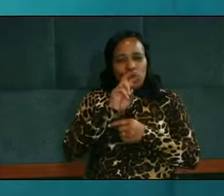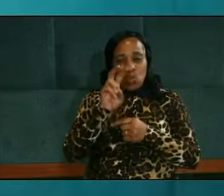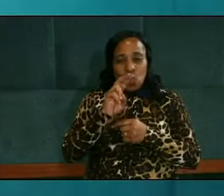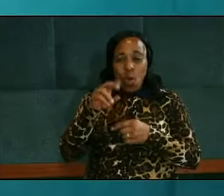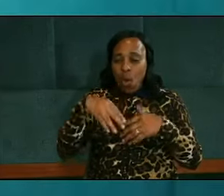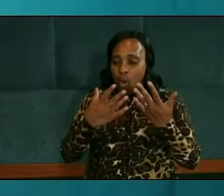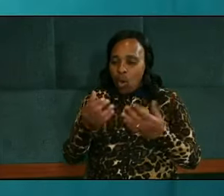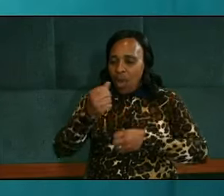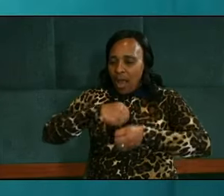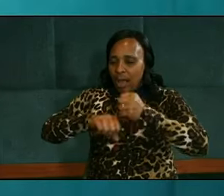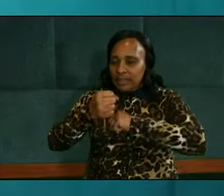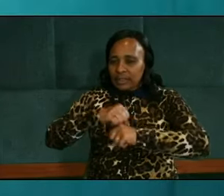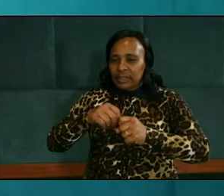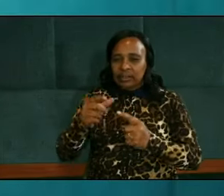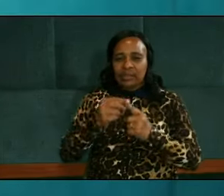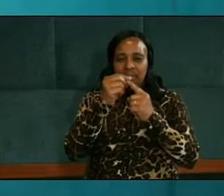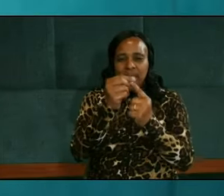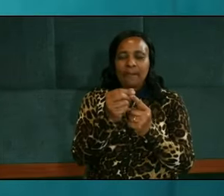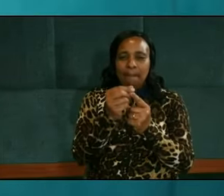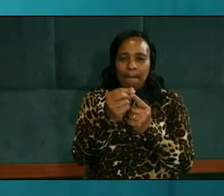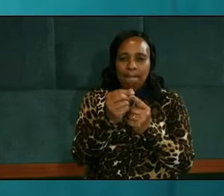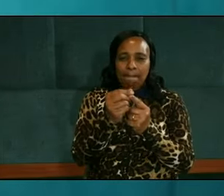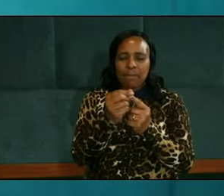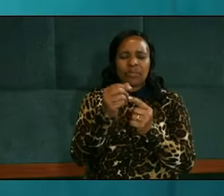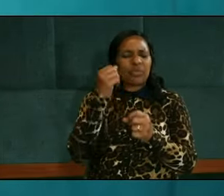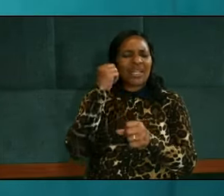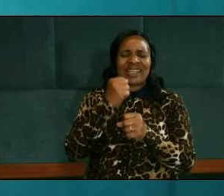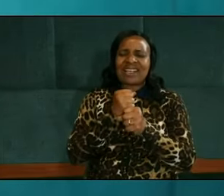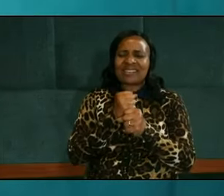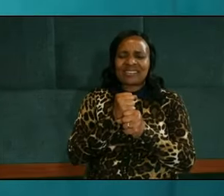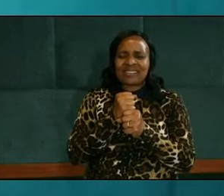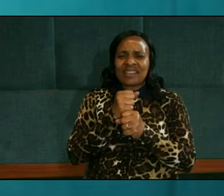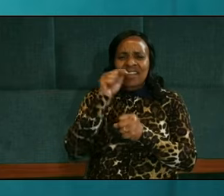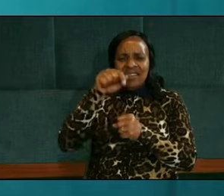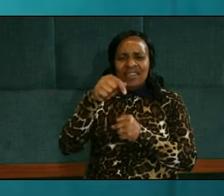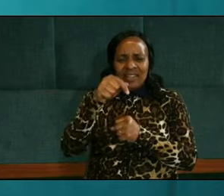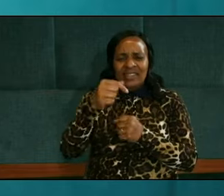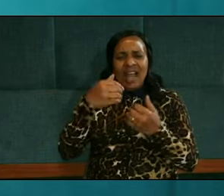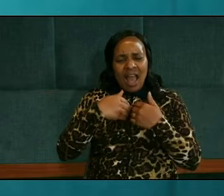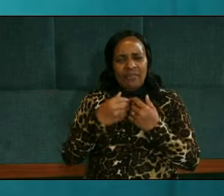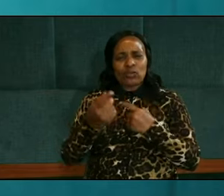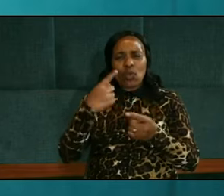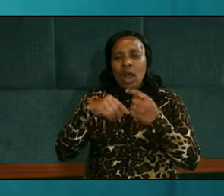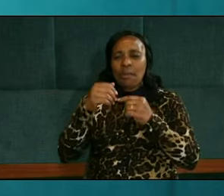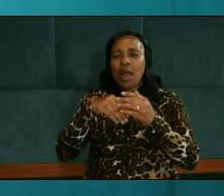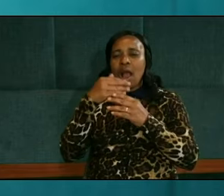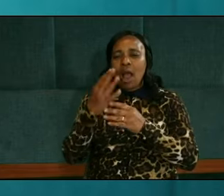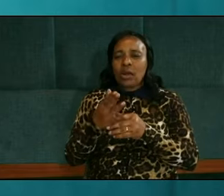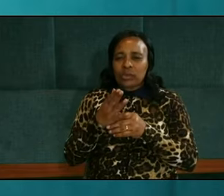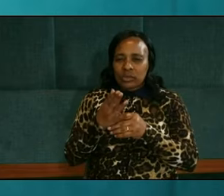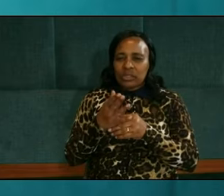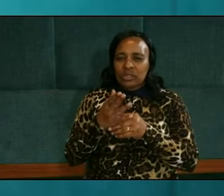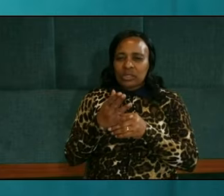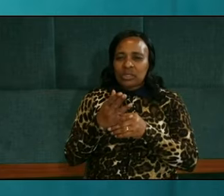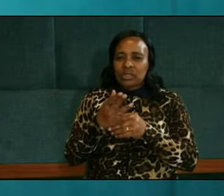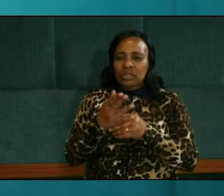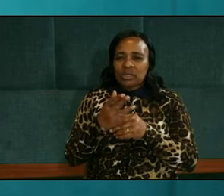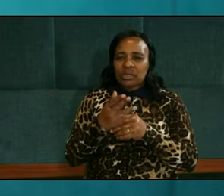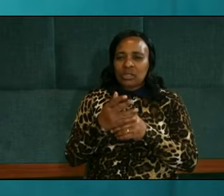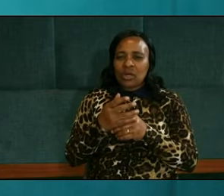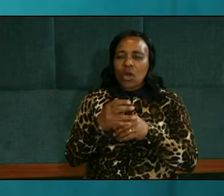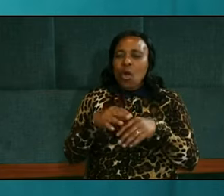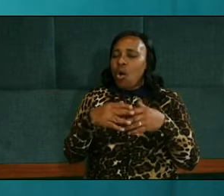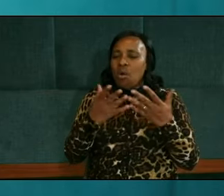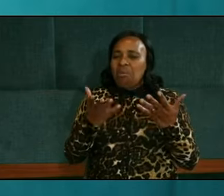act that specific way, does it have to come out of envy or it could